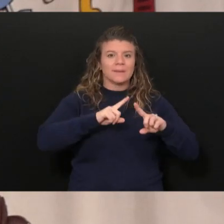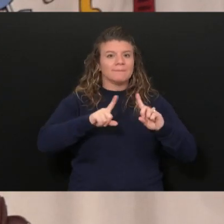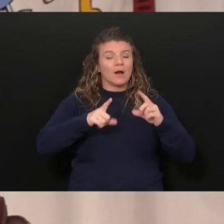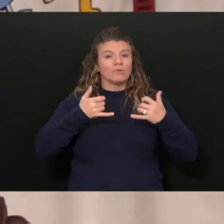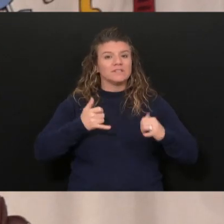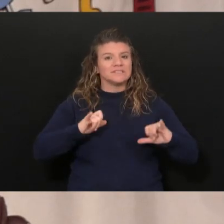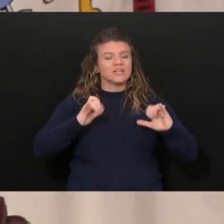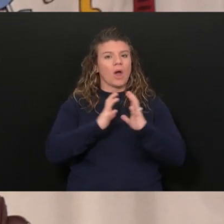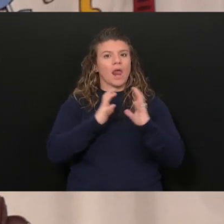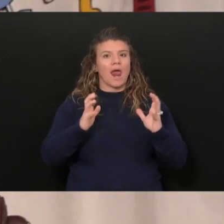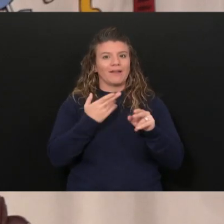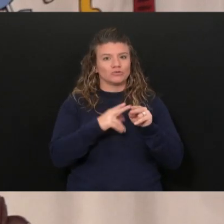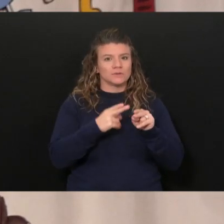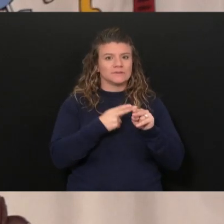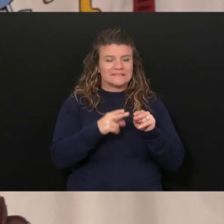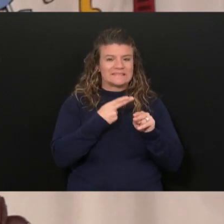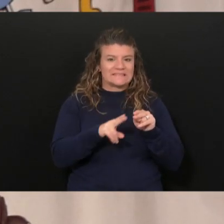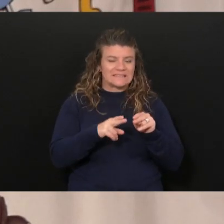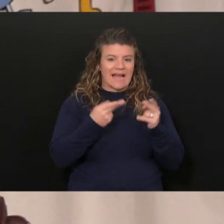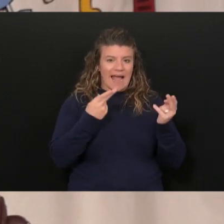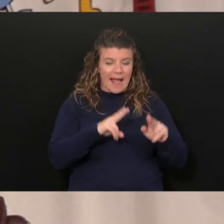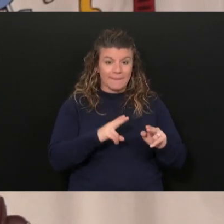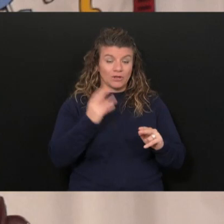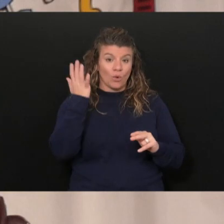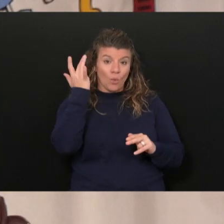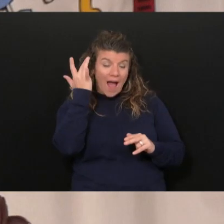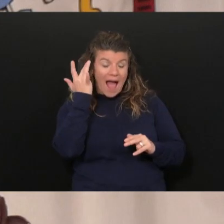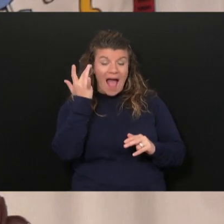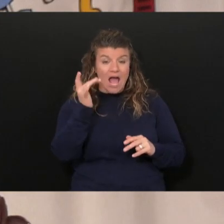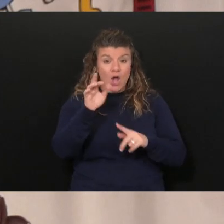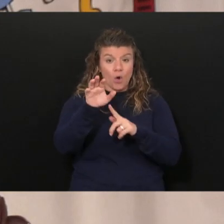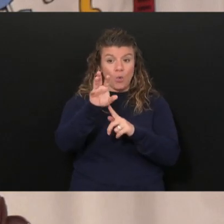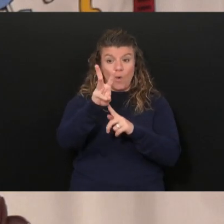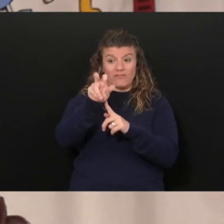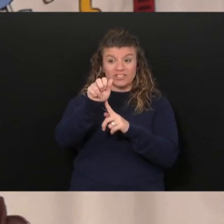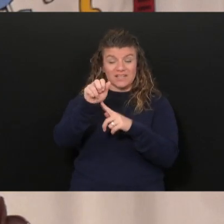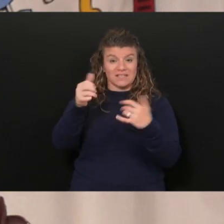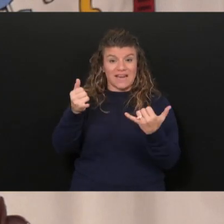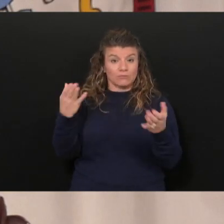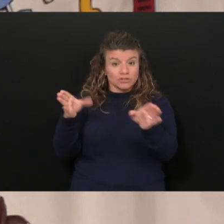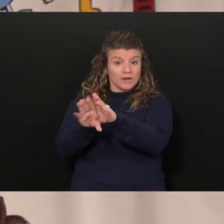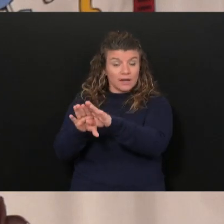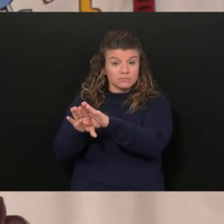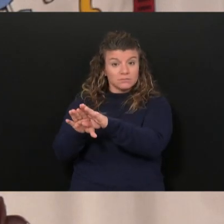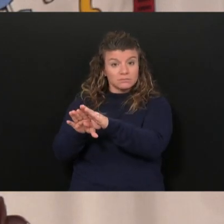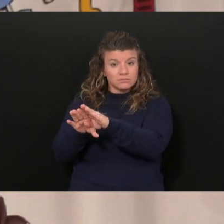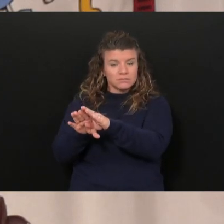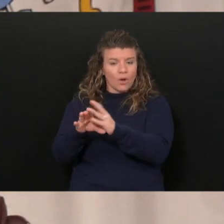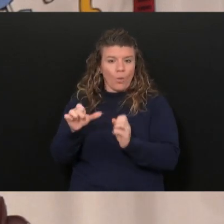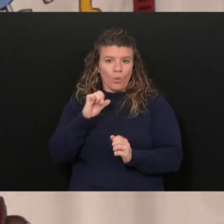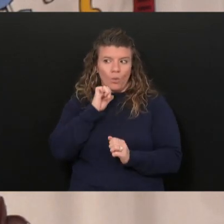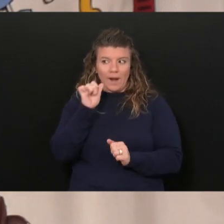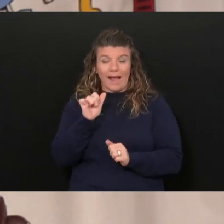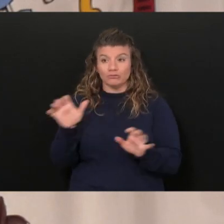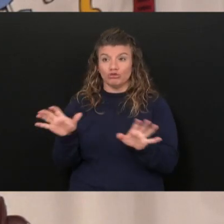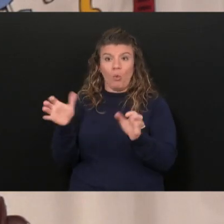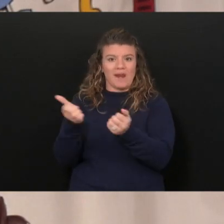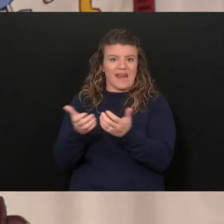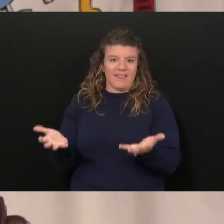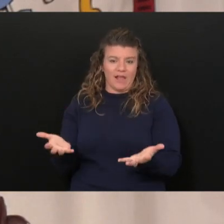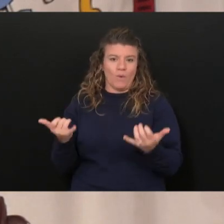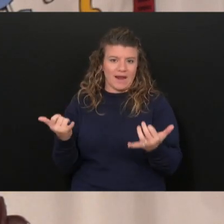amount of shortfall dollars because, the fact that West Virginia is just basically shut down and we're not doing anything.